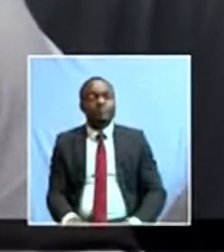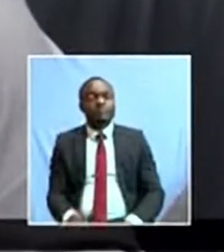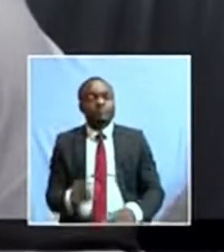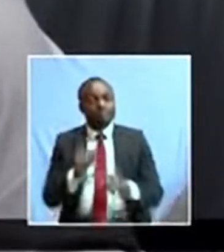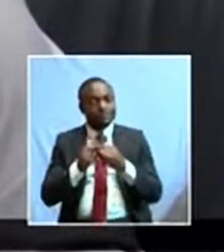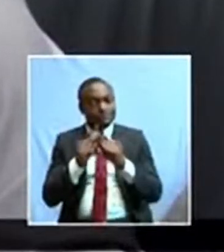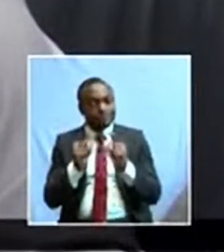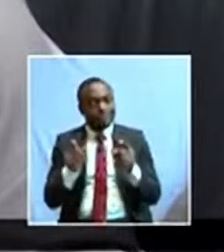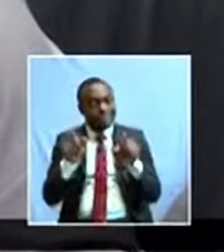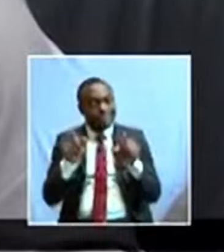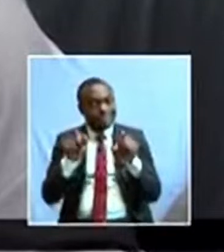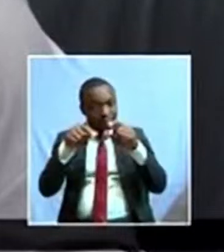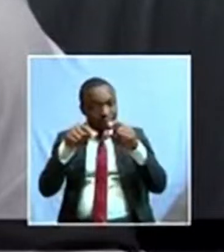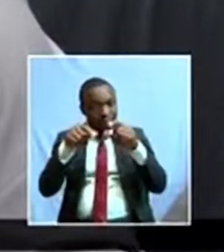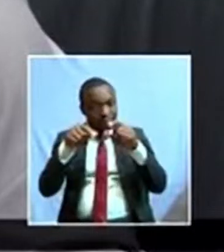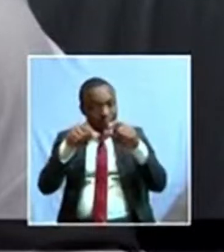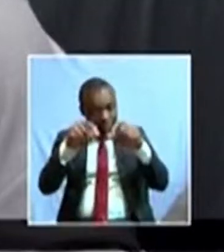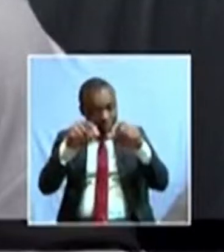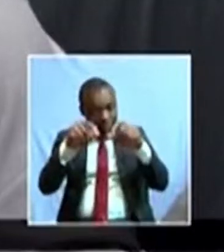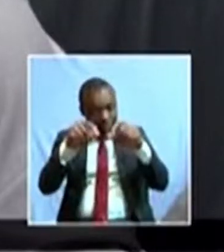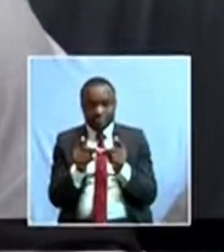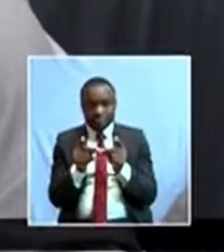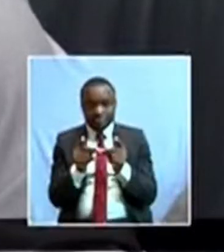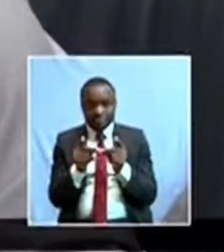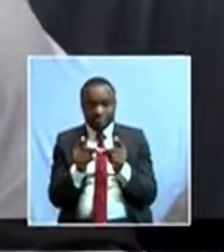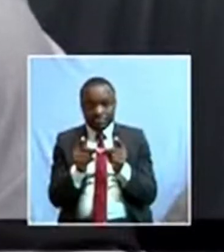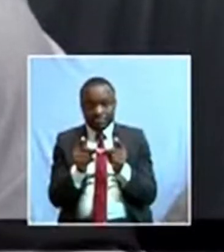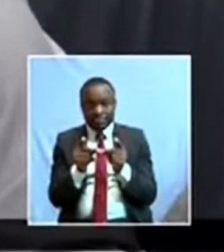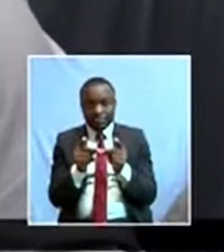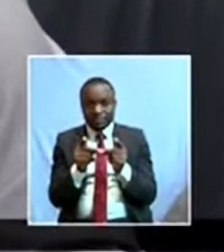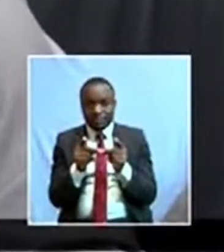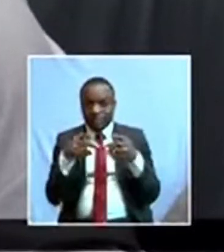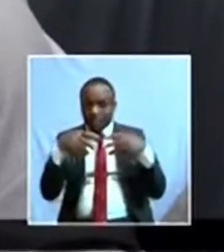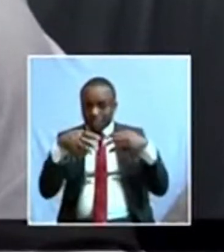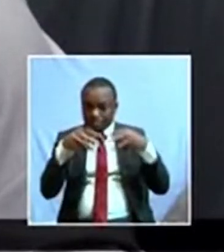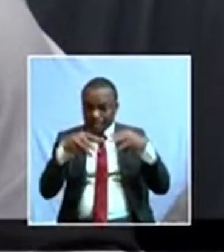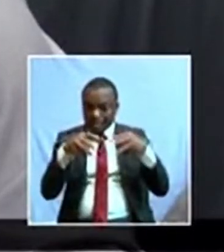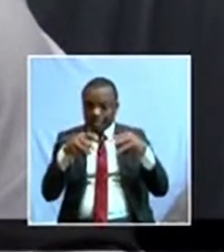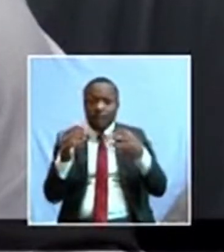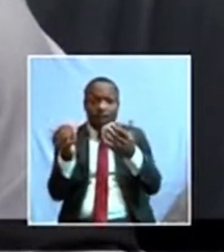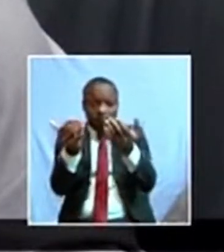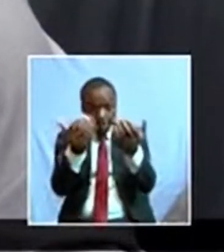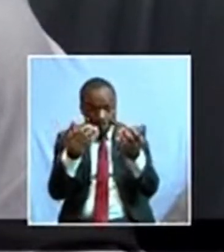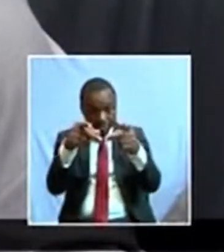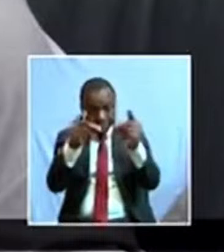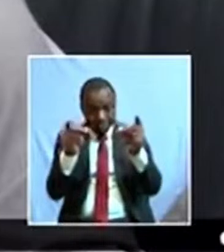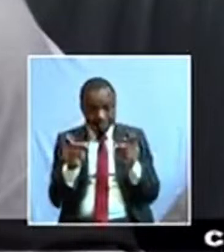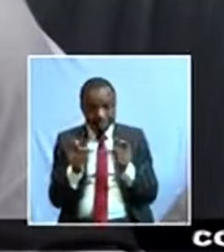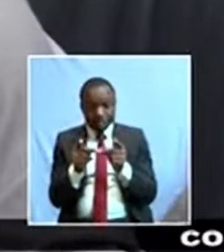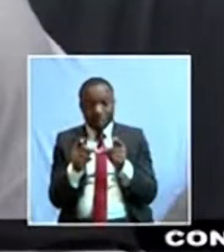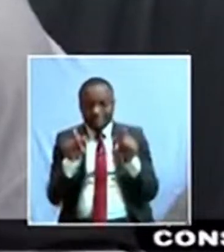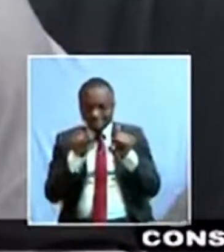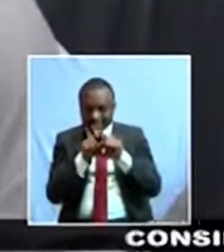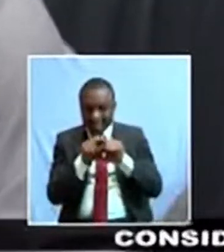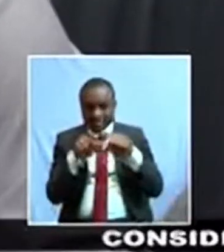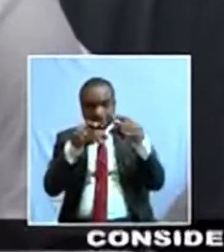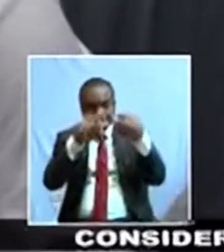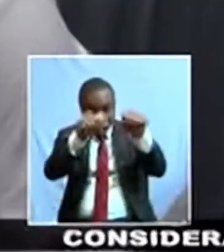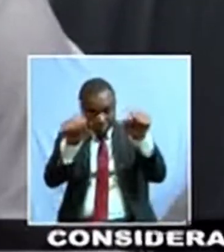But in the same premises, the bus stations and market, on the same